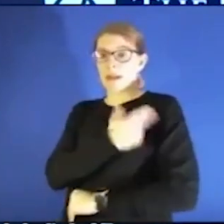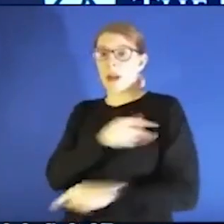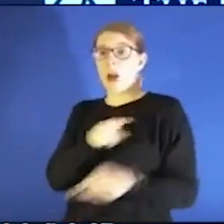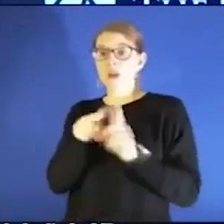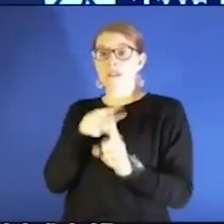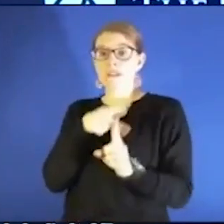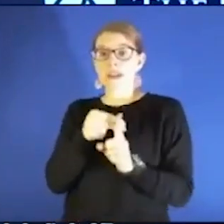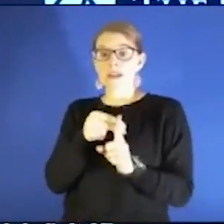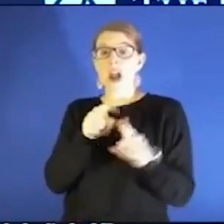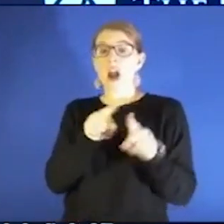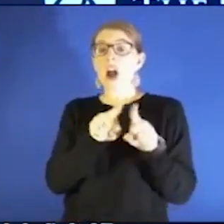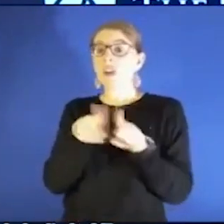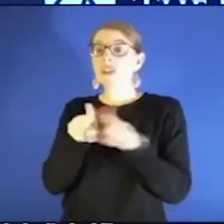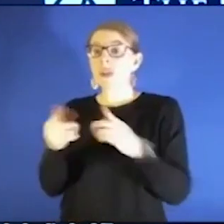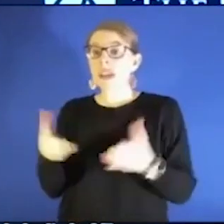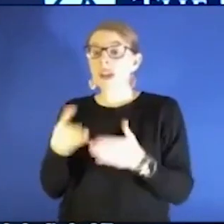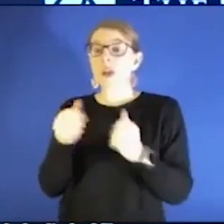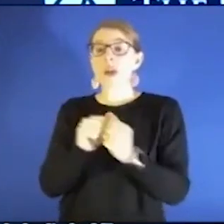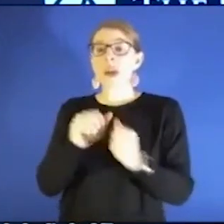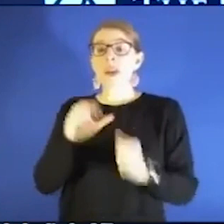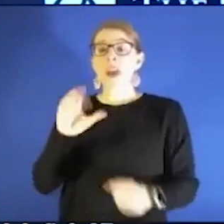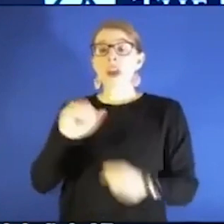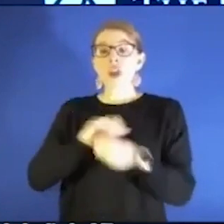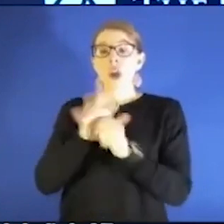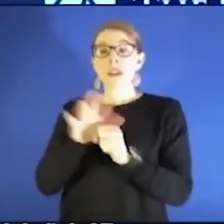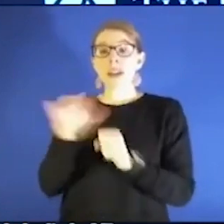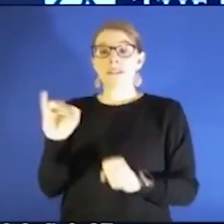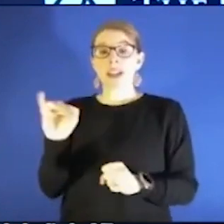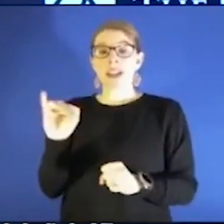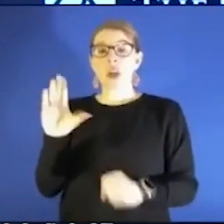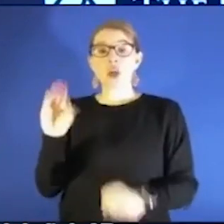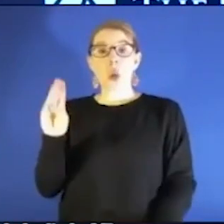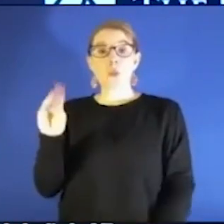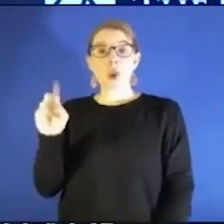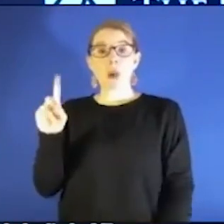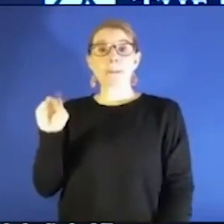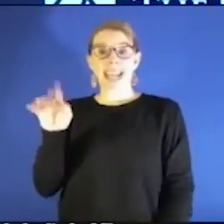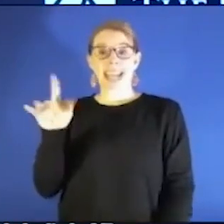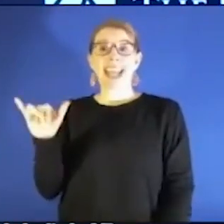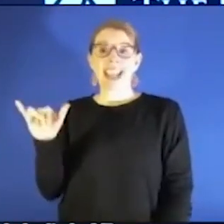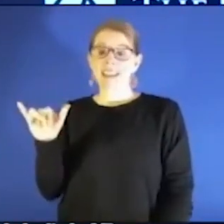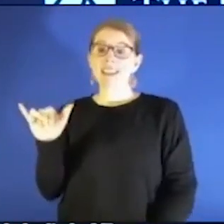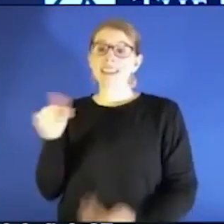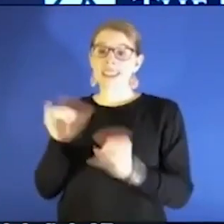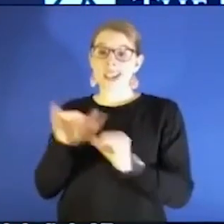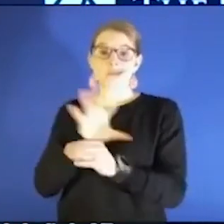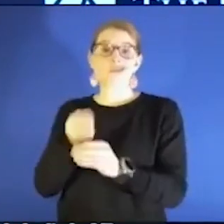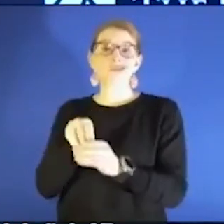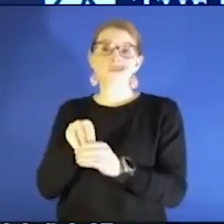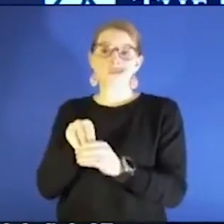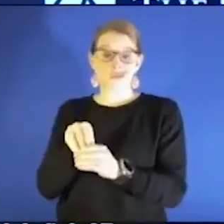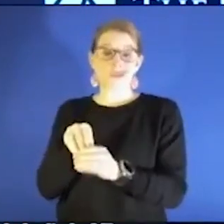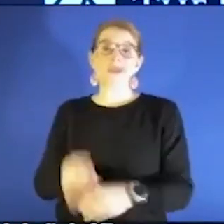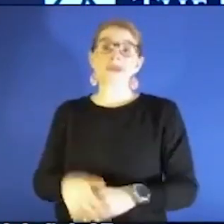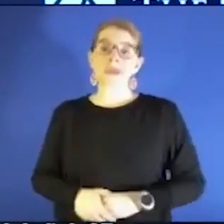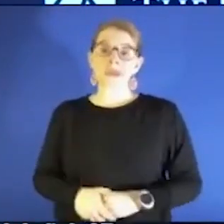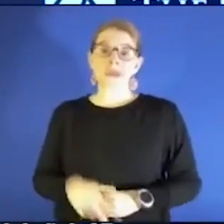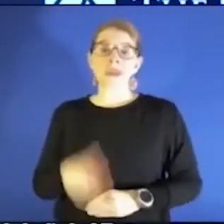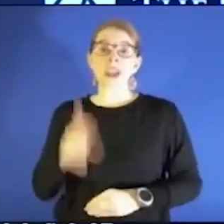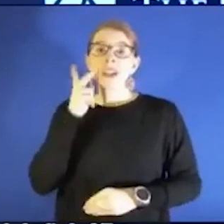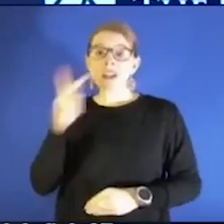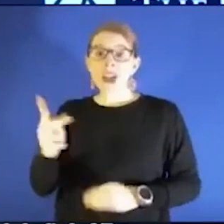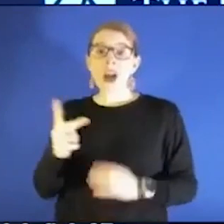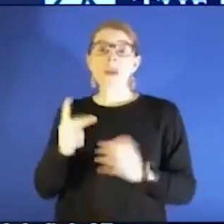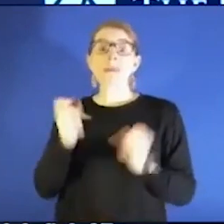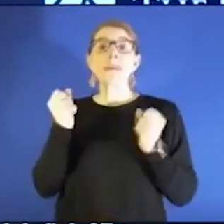also here with a COVID infection, those comorbidities do play a role. And I saw a lot yesterday when